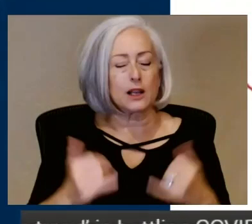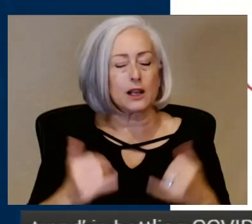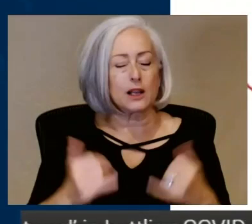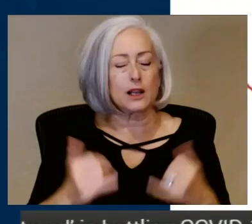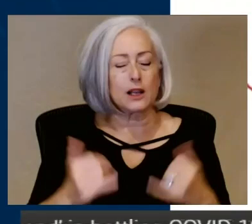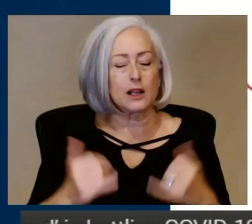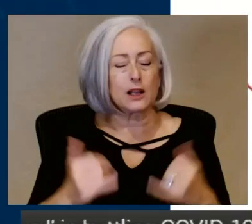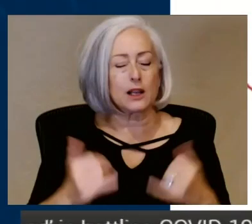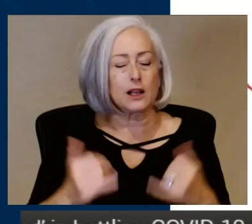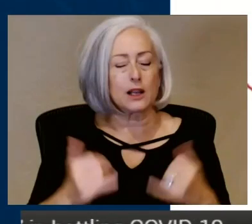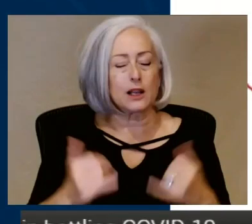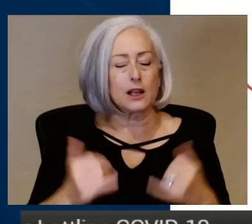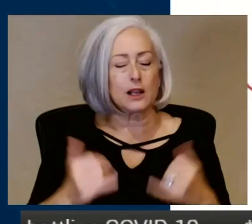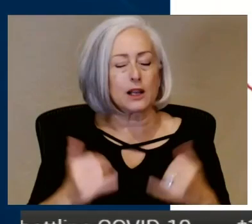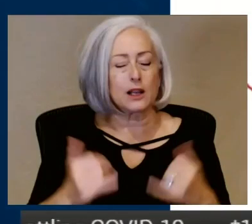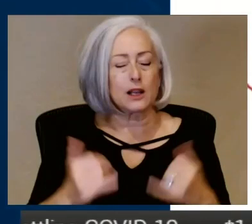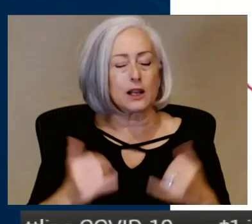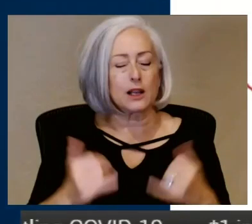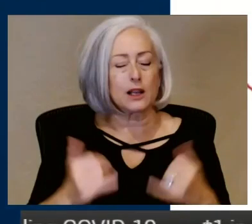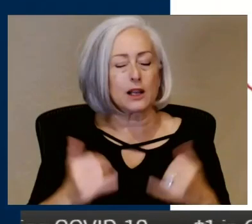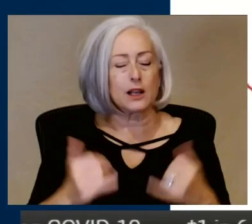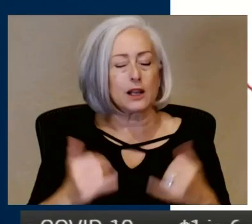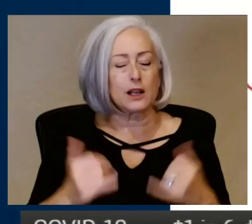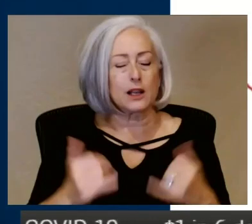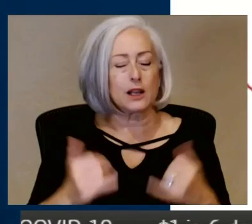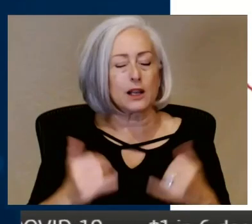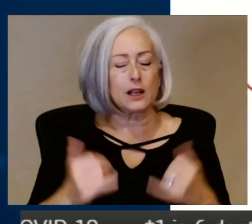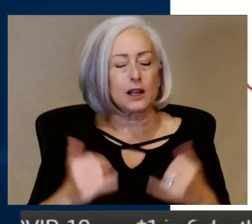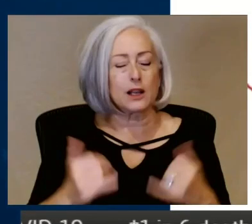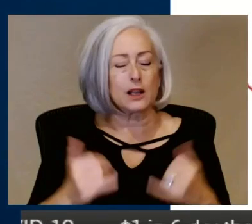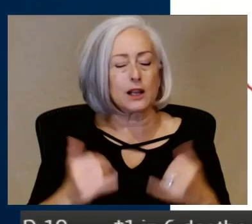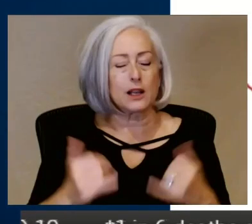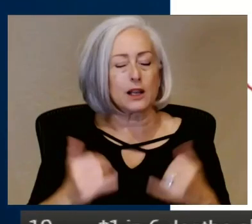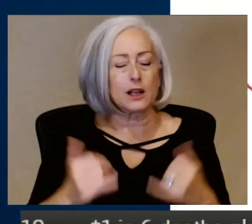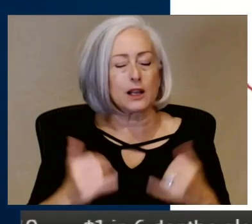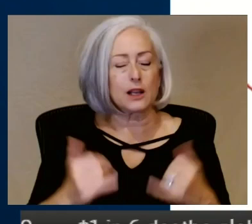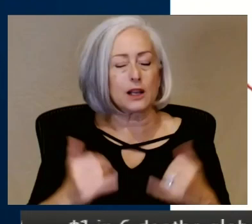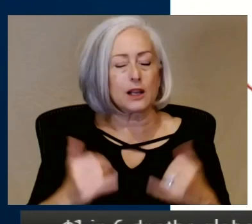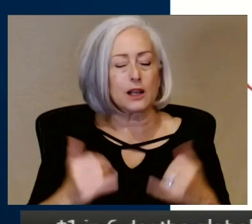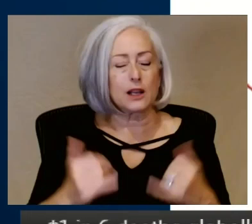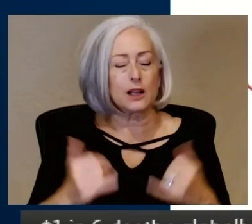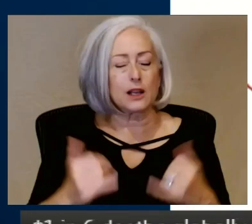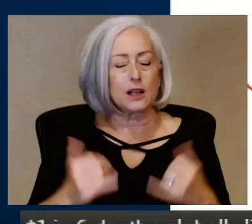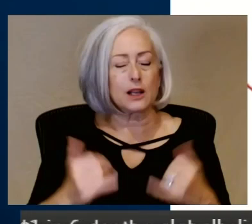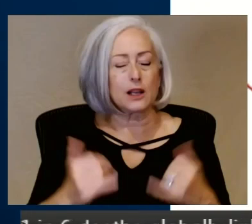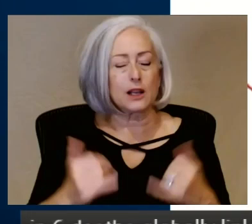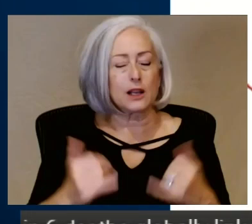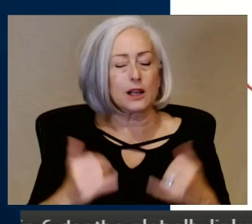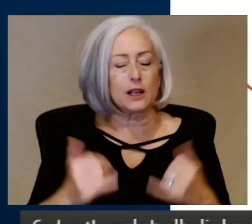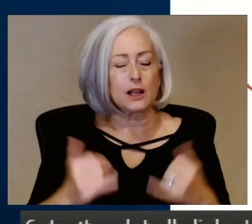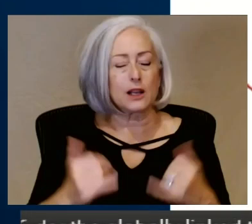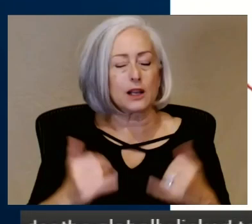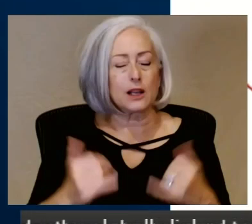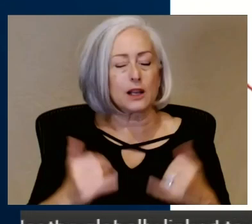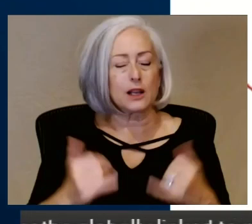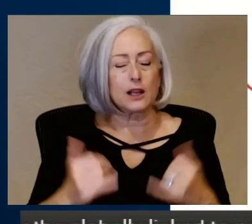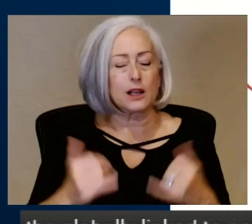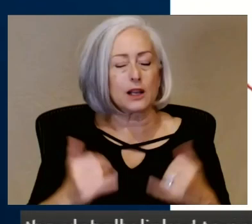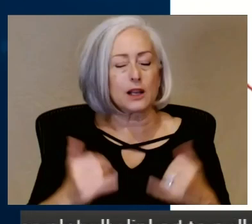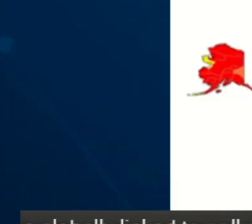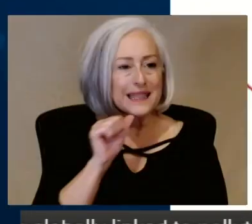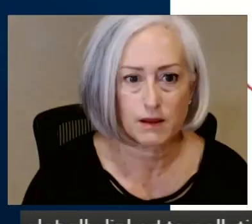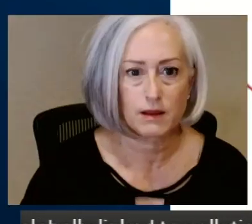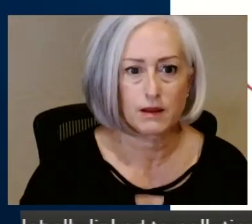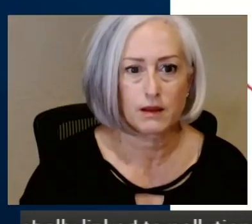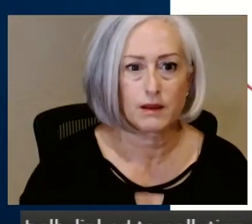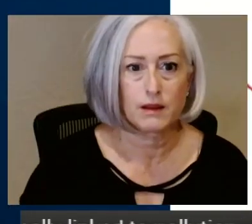us exactly, Dr. Schmidtke, how the South is really a good indicator of what's to come here in the Midwest. Explain what we're looking at here. Doesn't